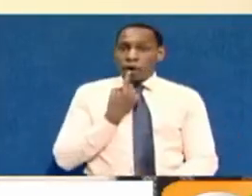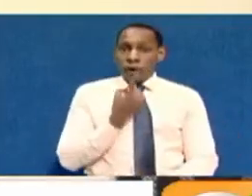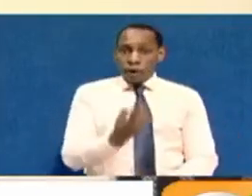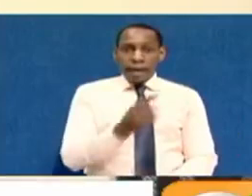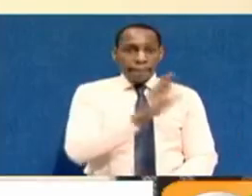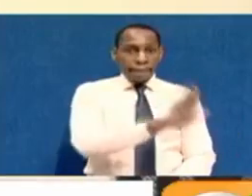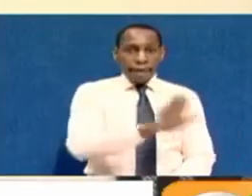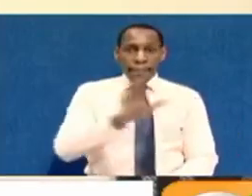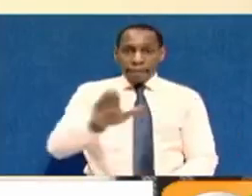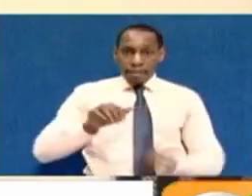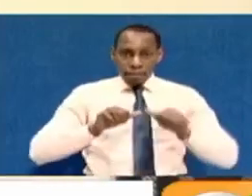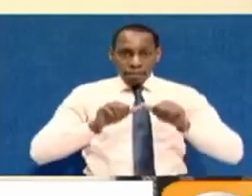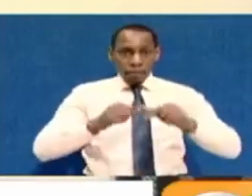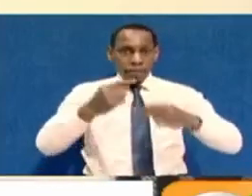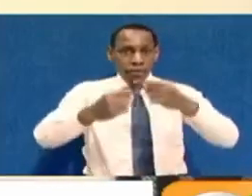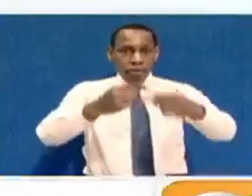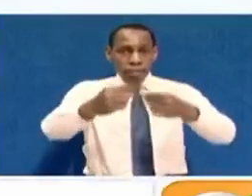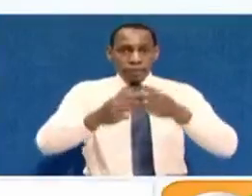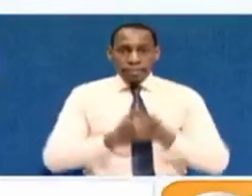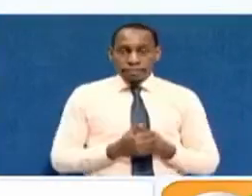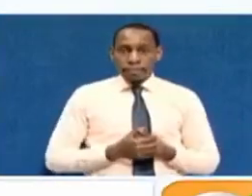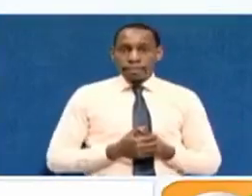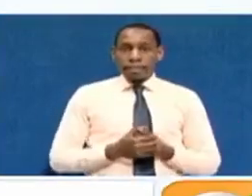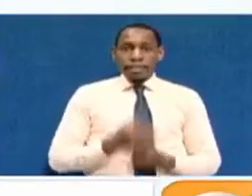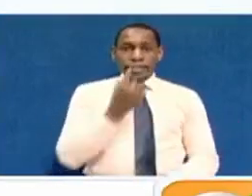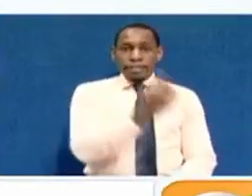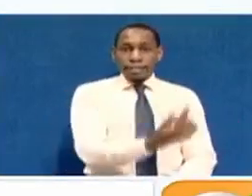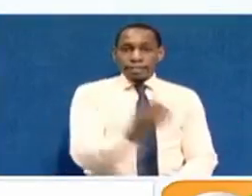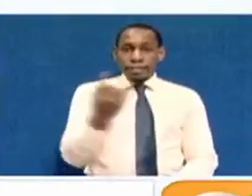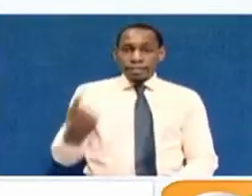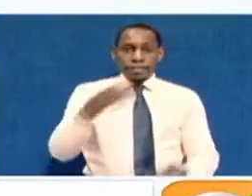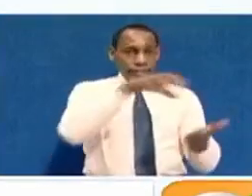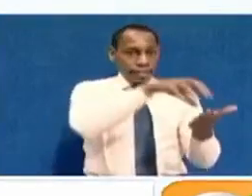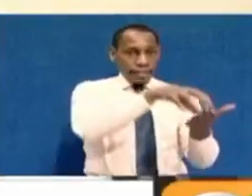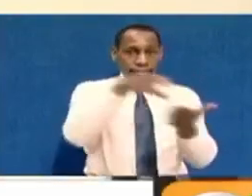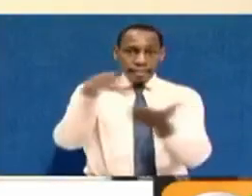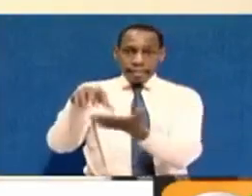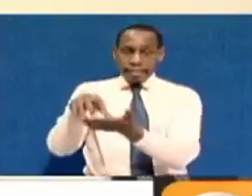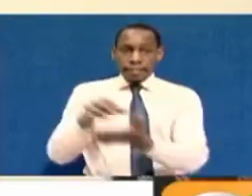sentences shall run consecutively for each count.